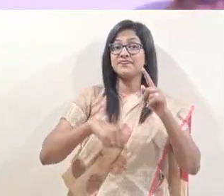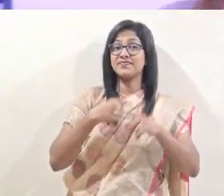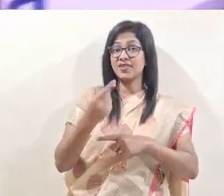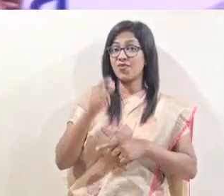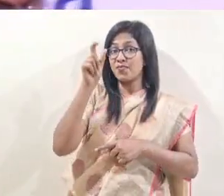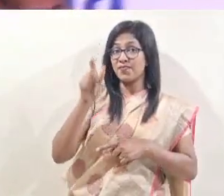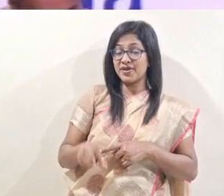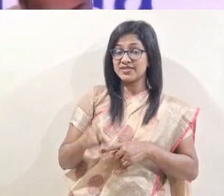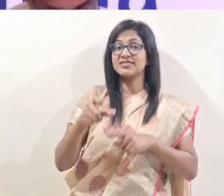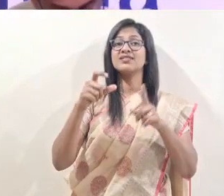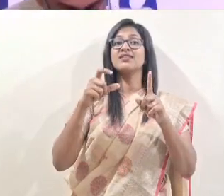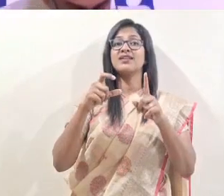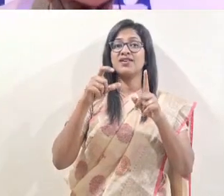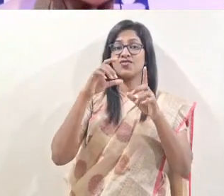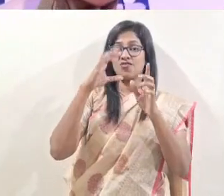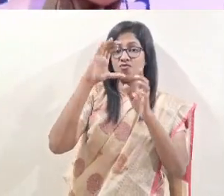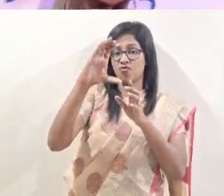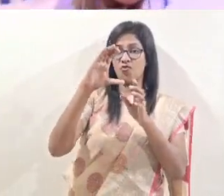Dr. Klaus Leibig,